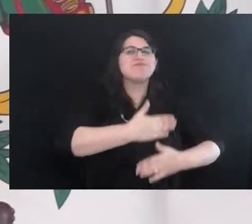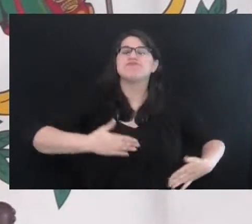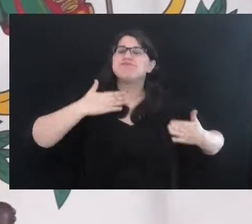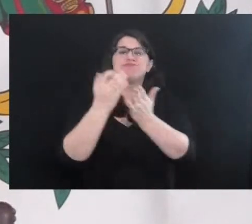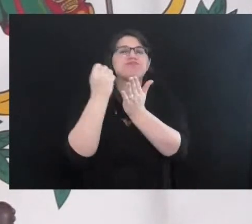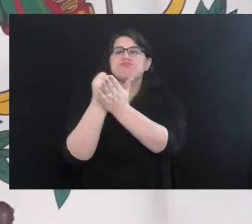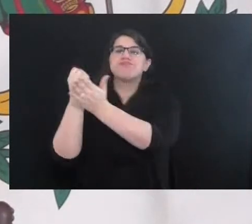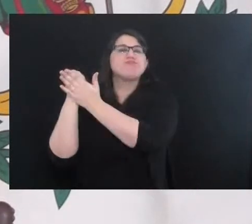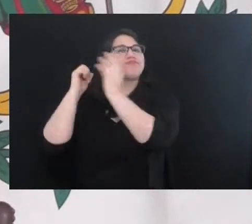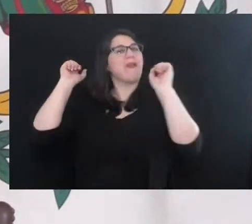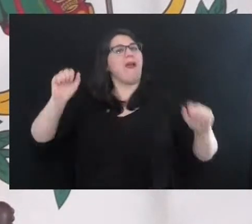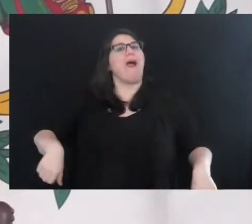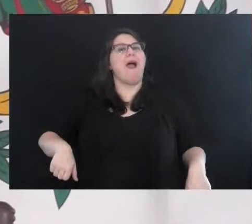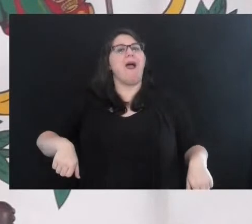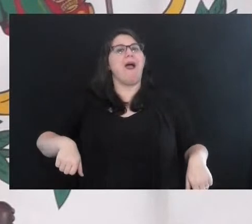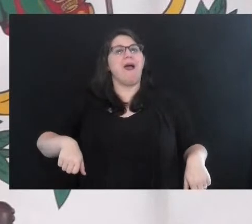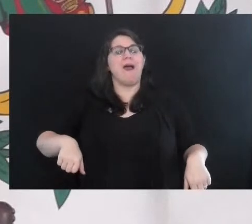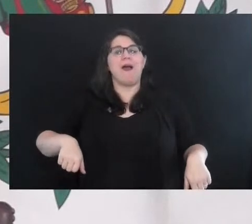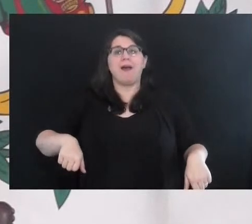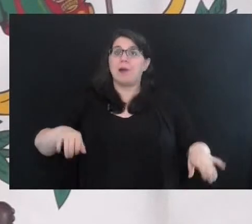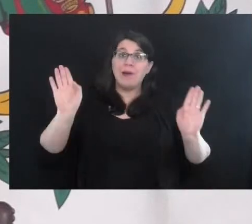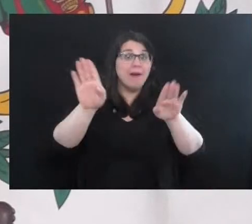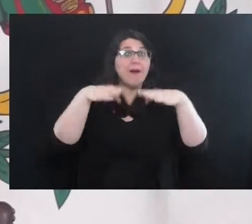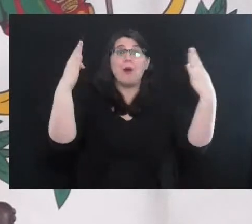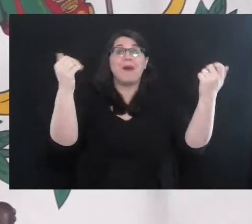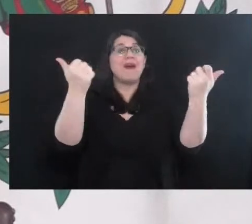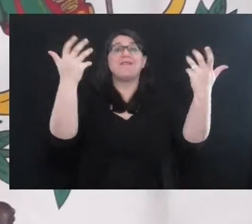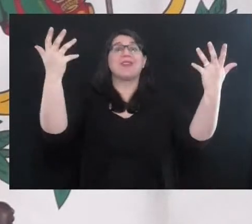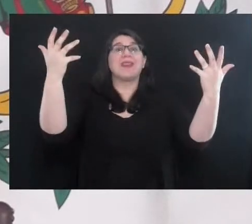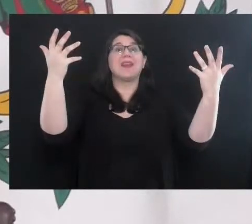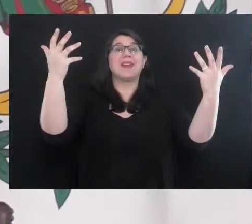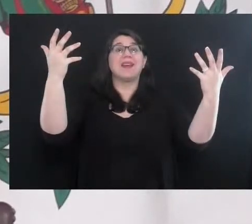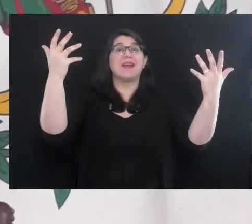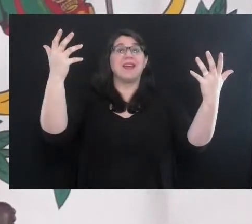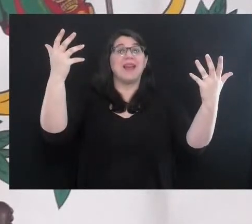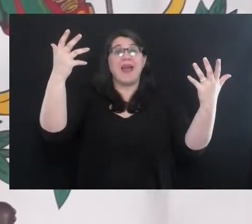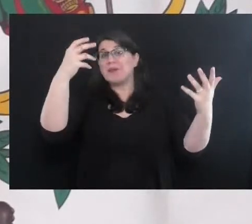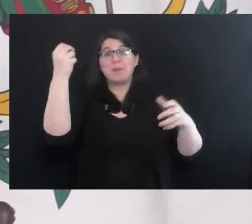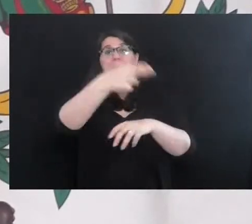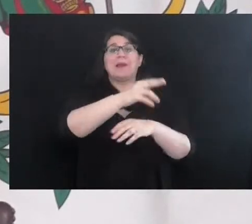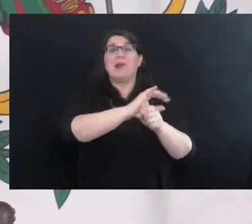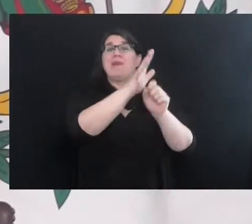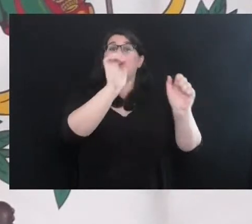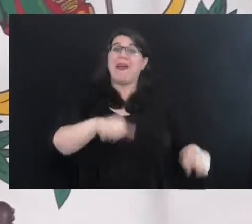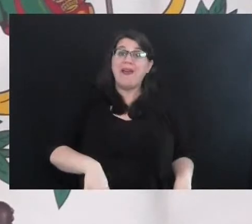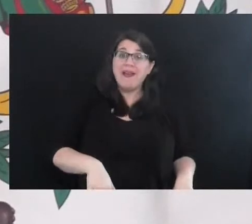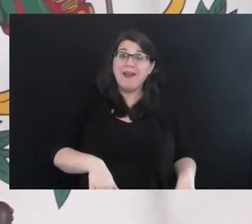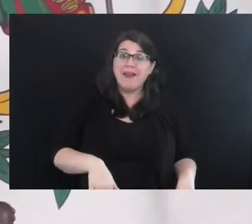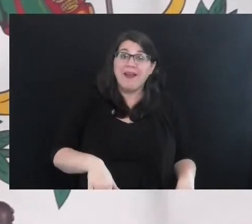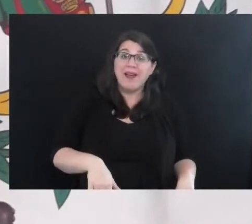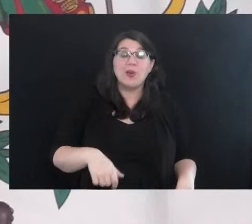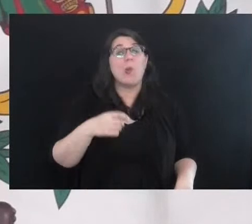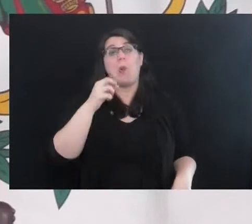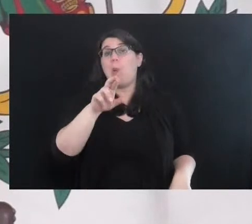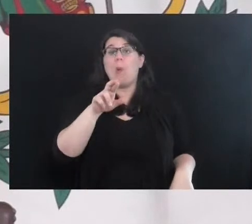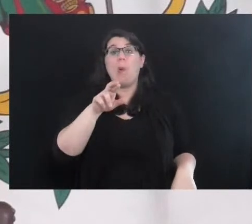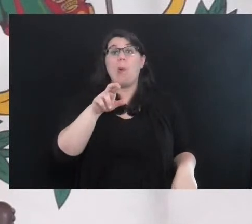can absolutely keep everything open and win the game. Or we can continue down this